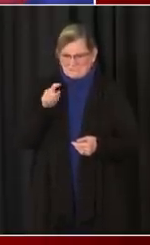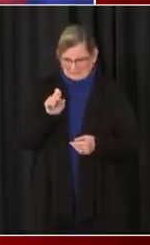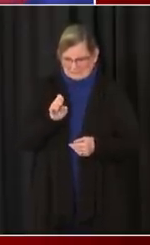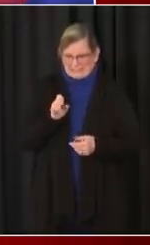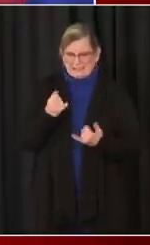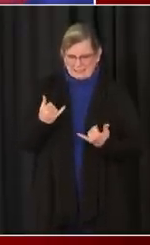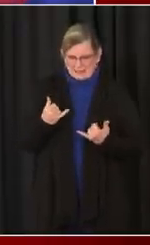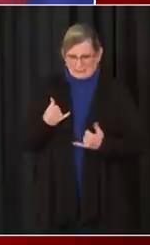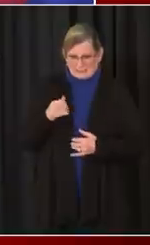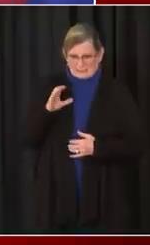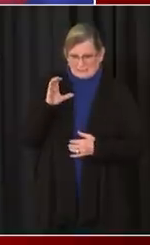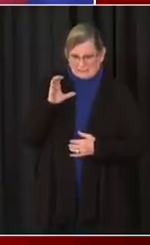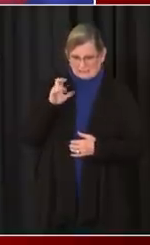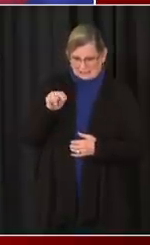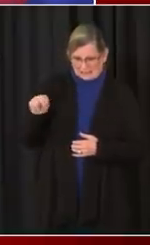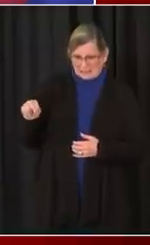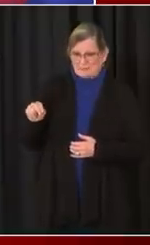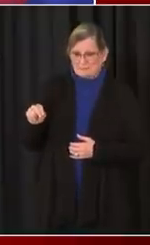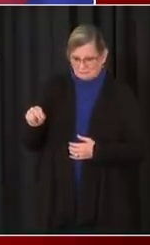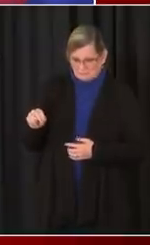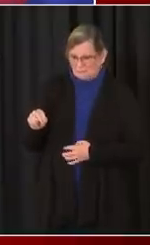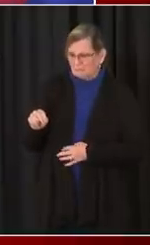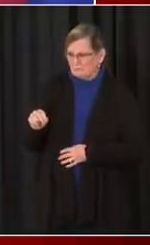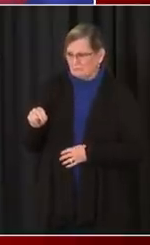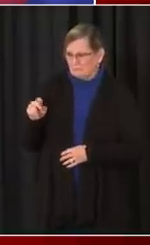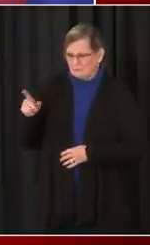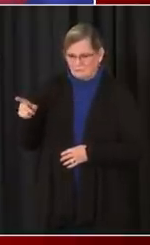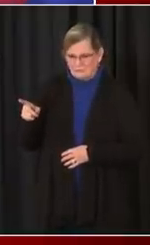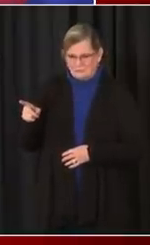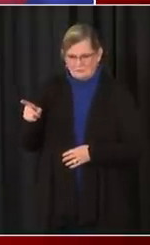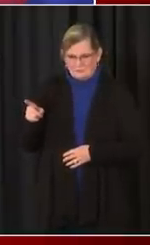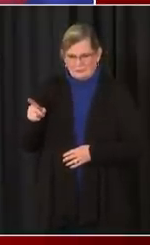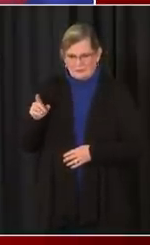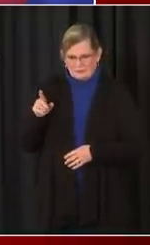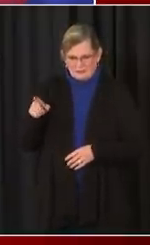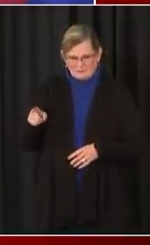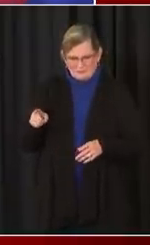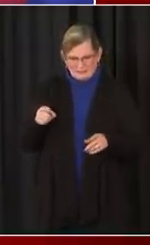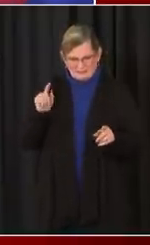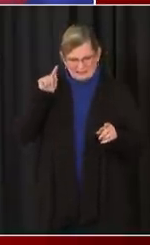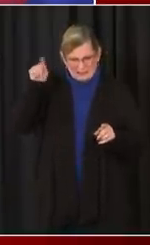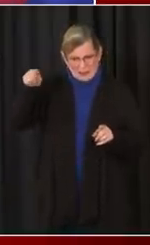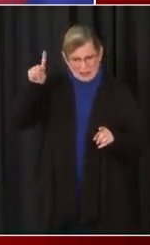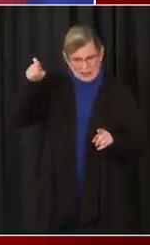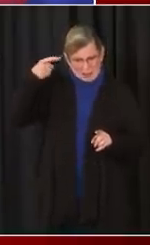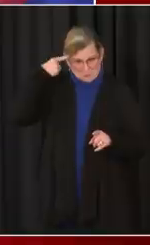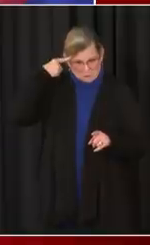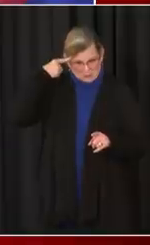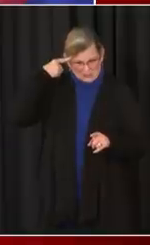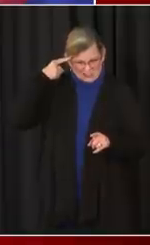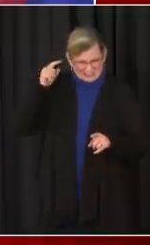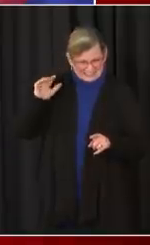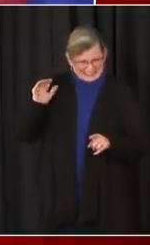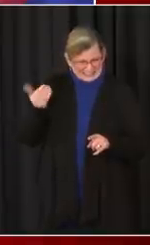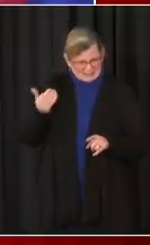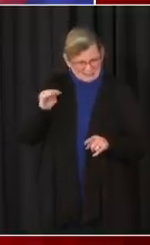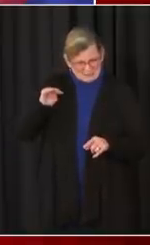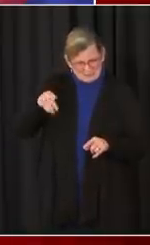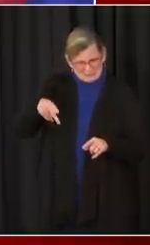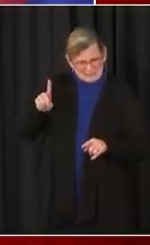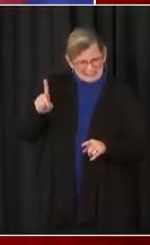Okay. MPD making arrests for the curfew. Saw MPD out at the Capitol. It seemed like MPD